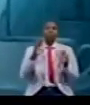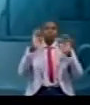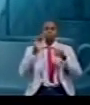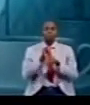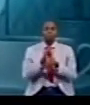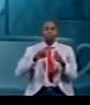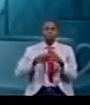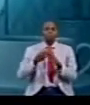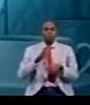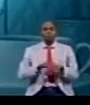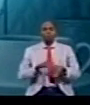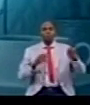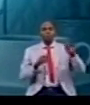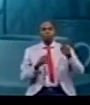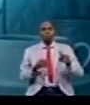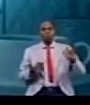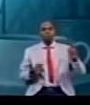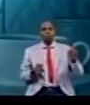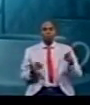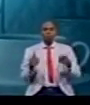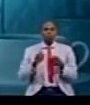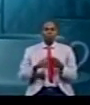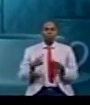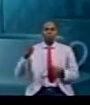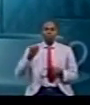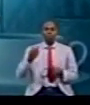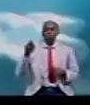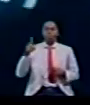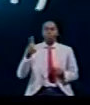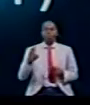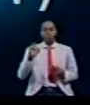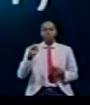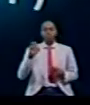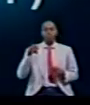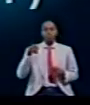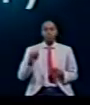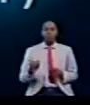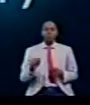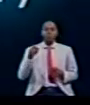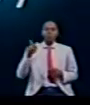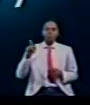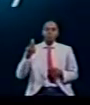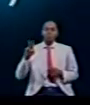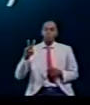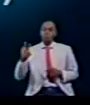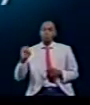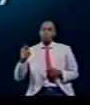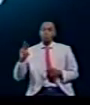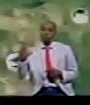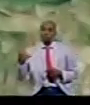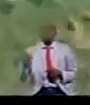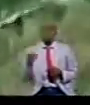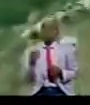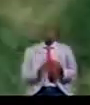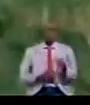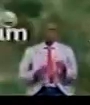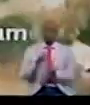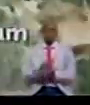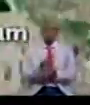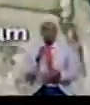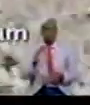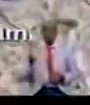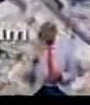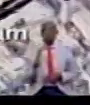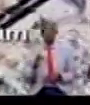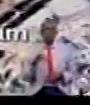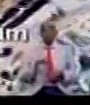can come in every direction, troubles that can come even into the troubles that can come into individuals' life,